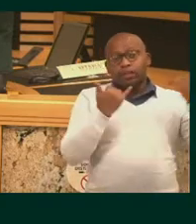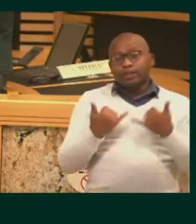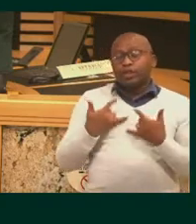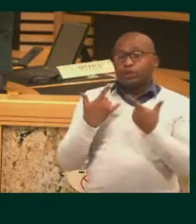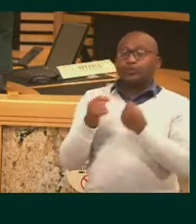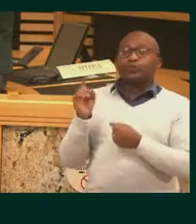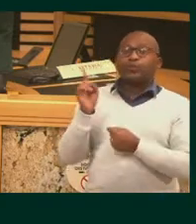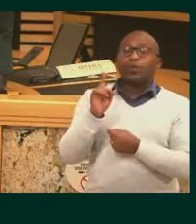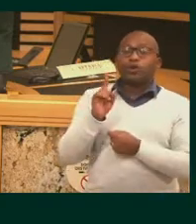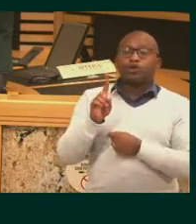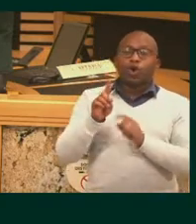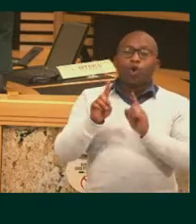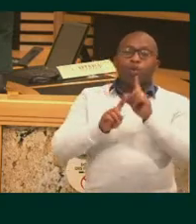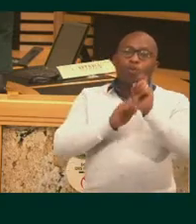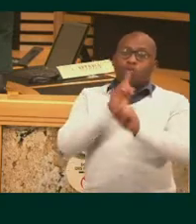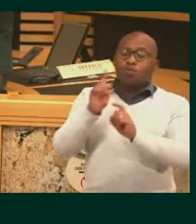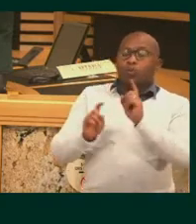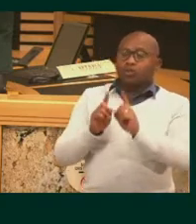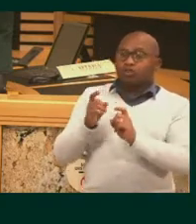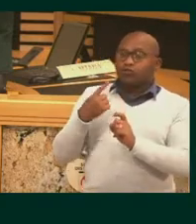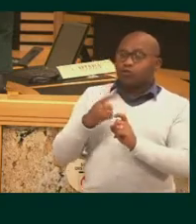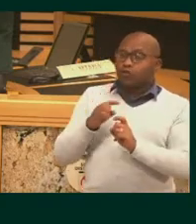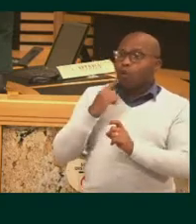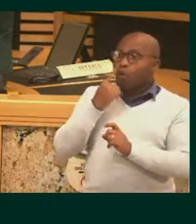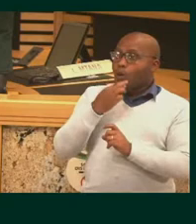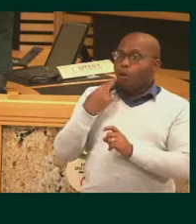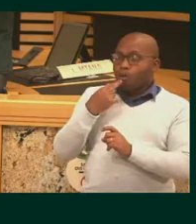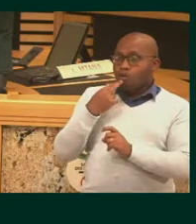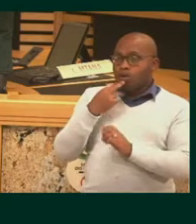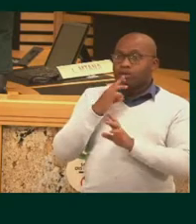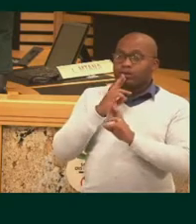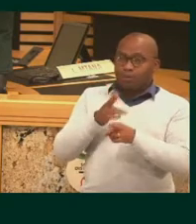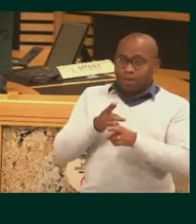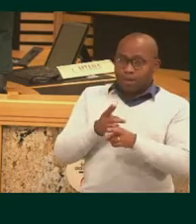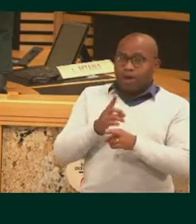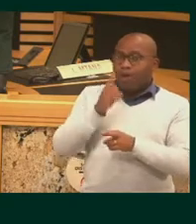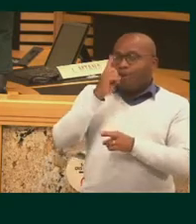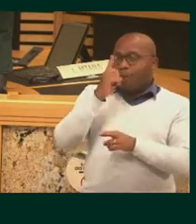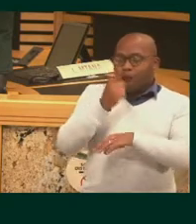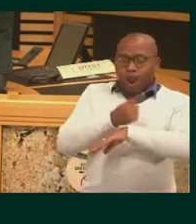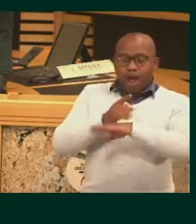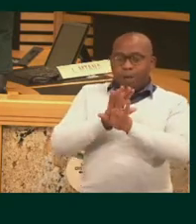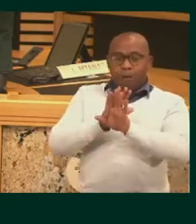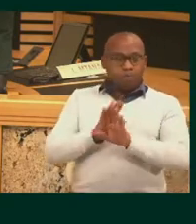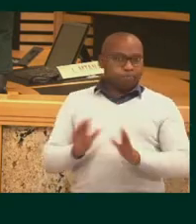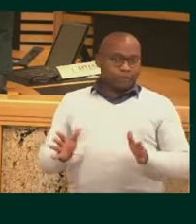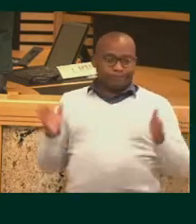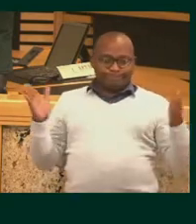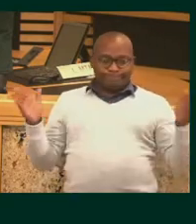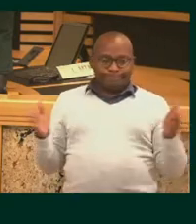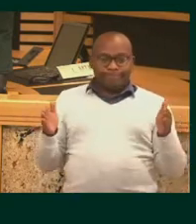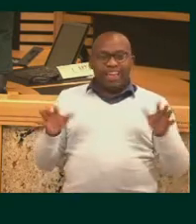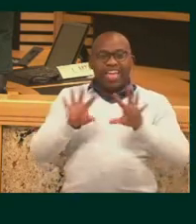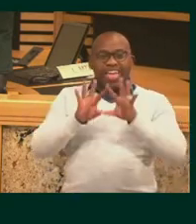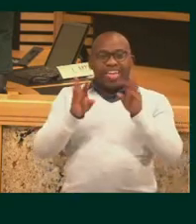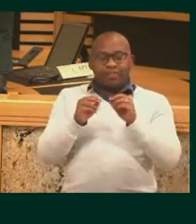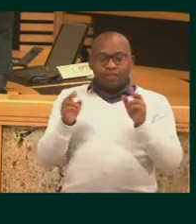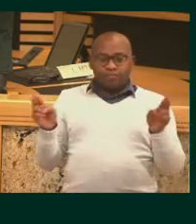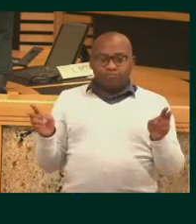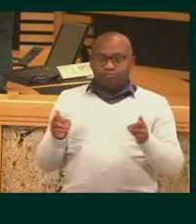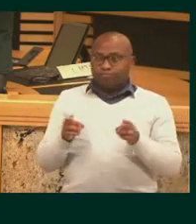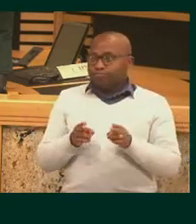reply we are going to dedicate 1 hour strictly um it will only be